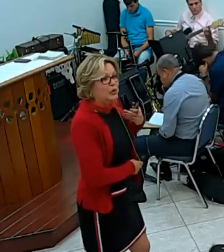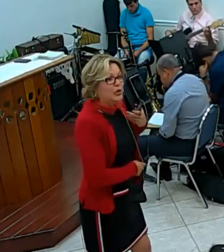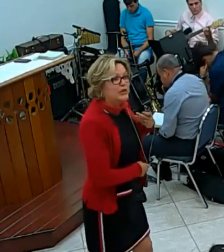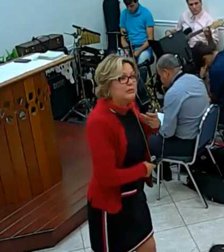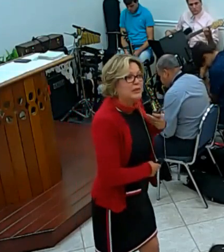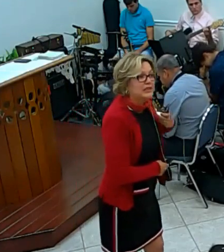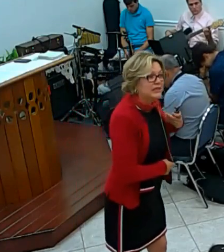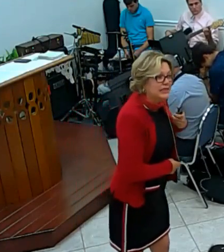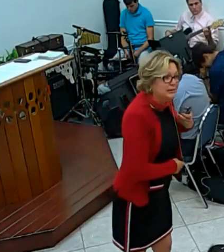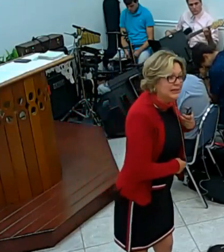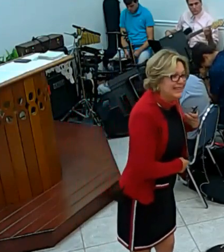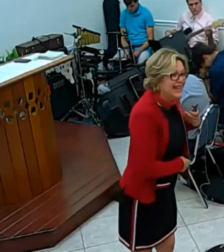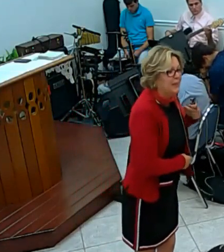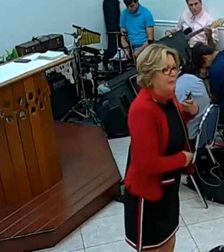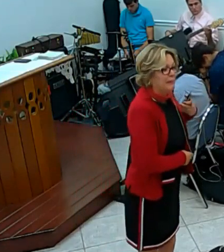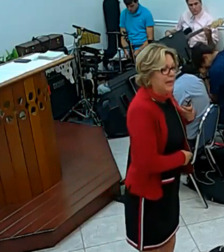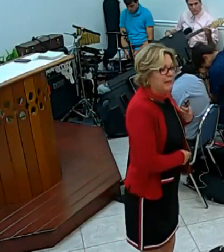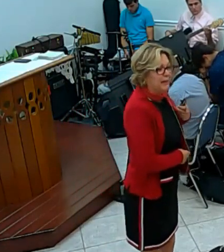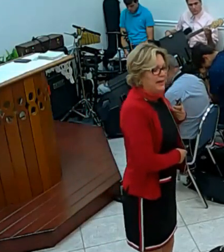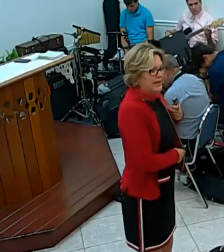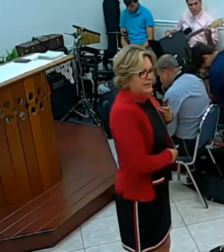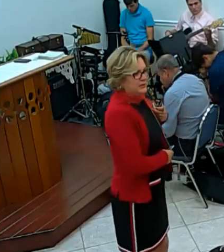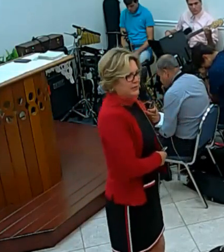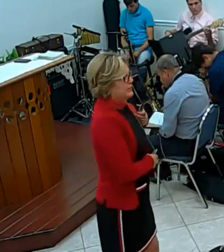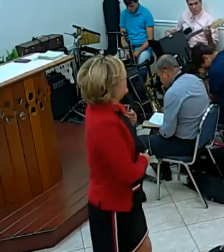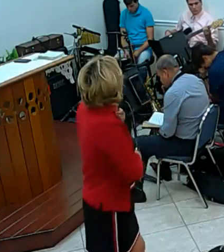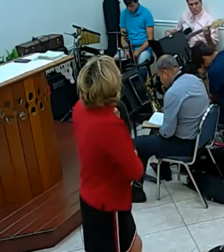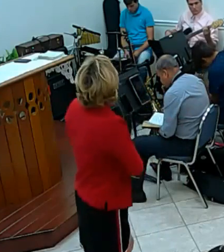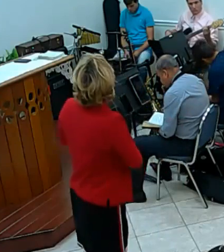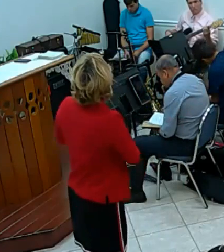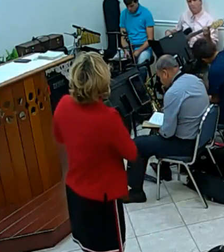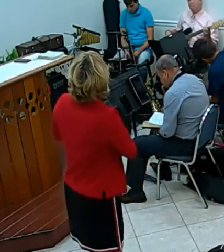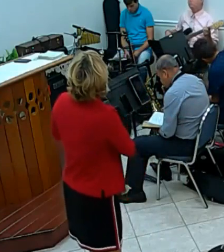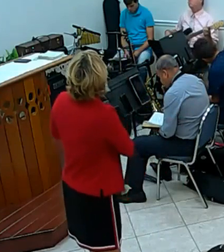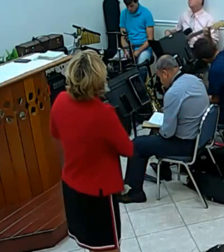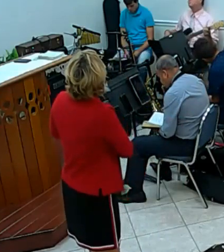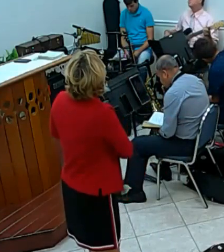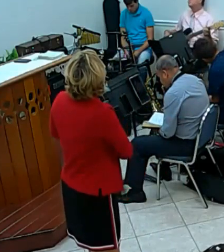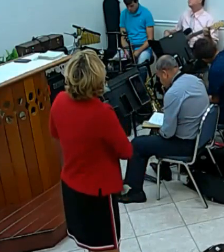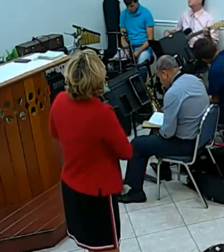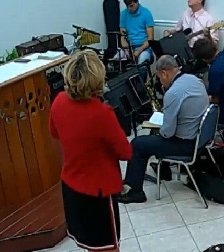us. So we need to be prepared